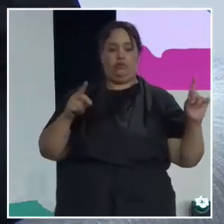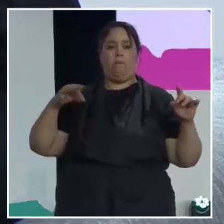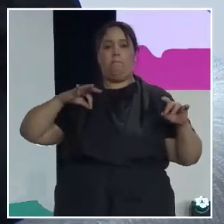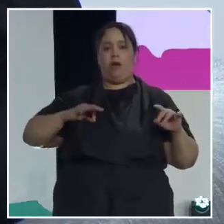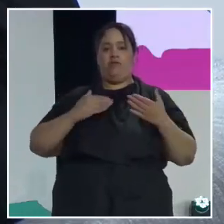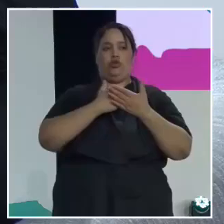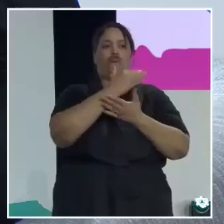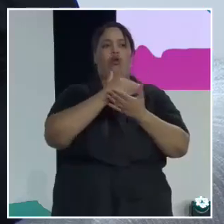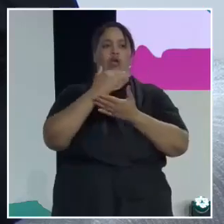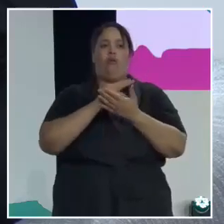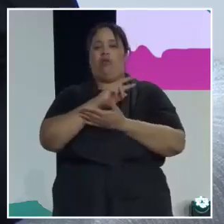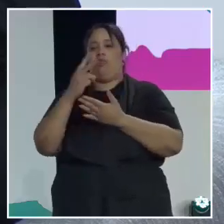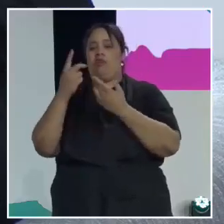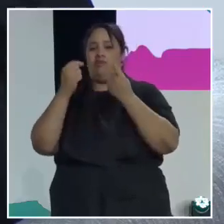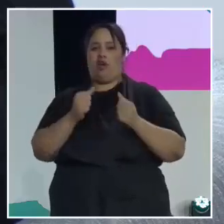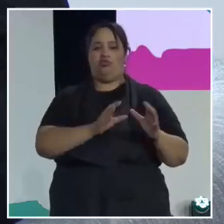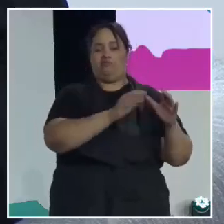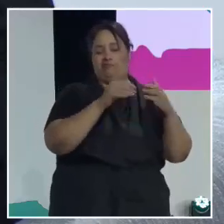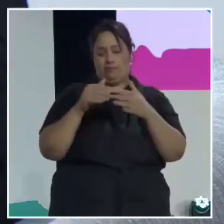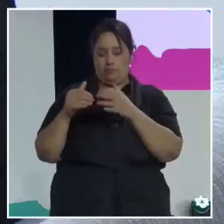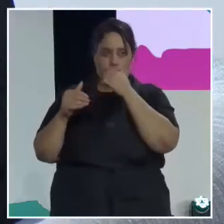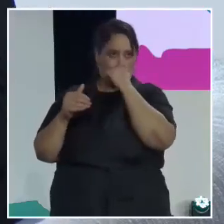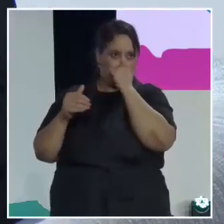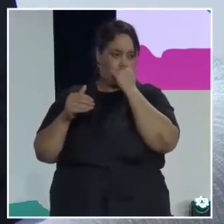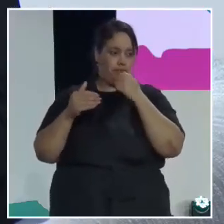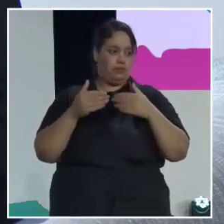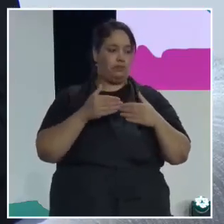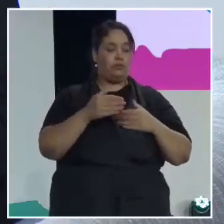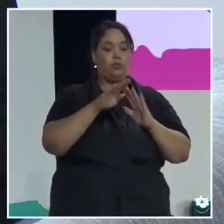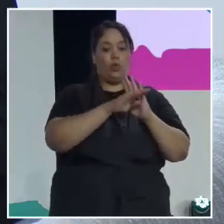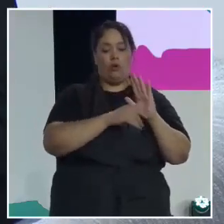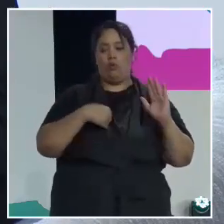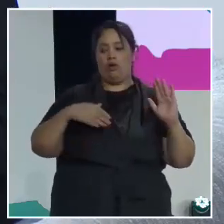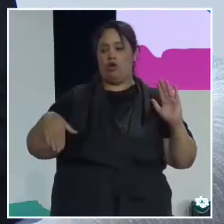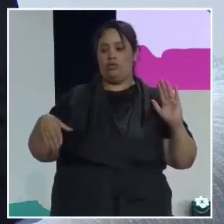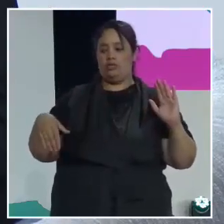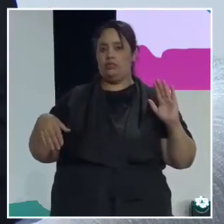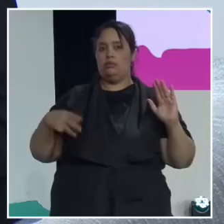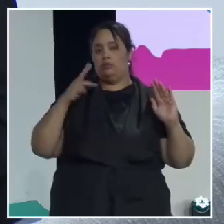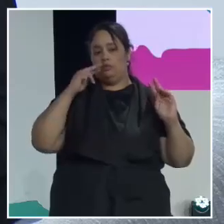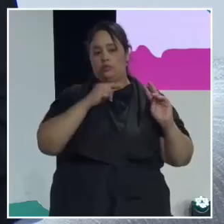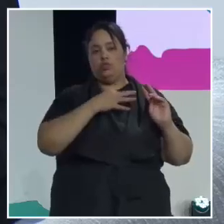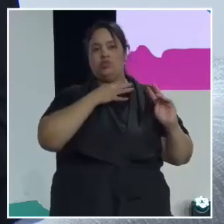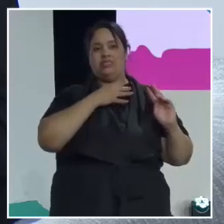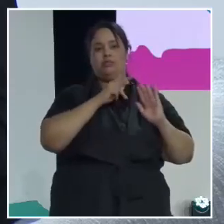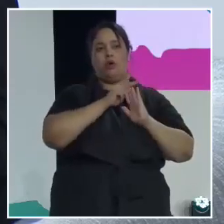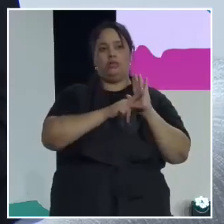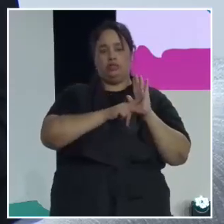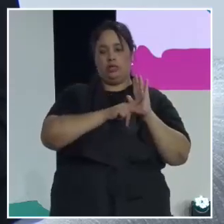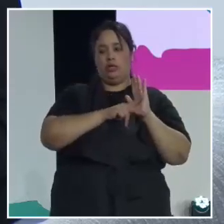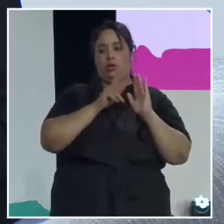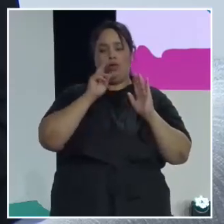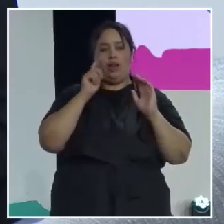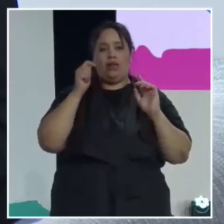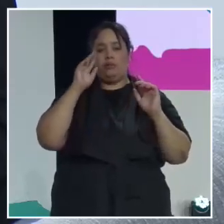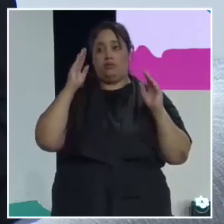financial actors. And also you encourage us in the research program, we have not worked that much on the risk policy of NDBs, a little bit on the governance, but